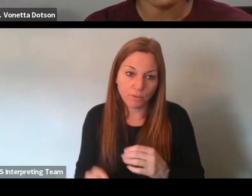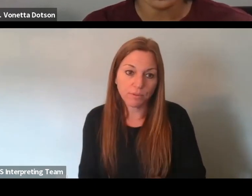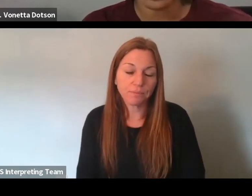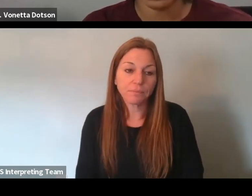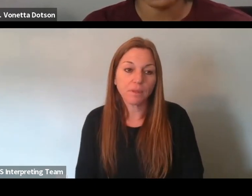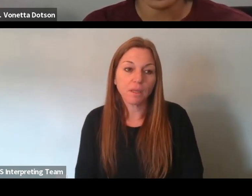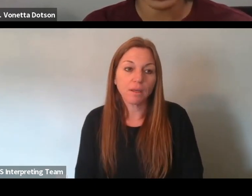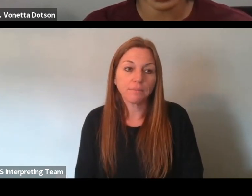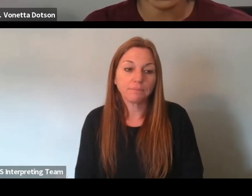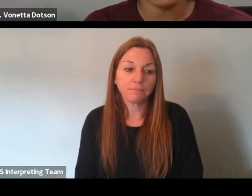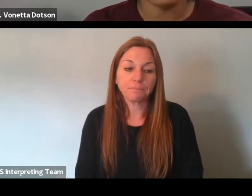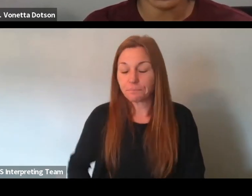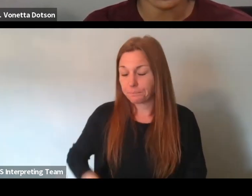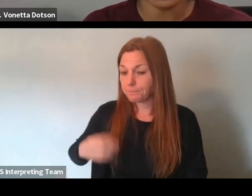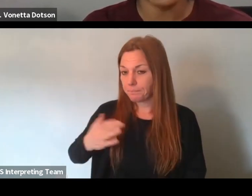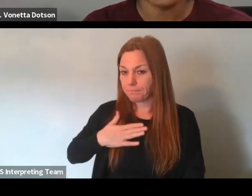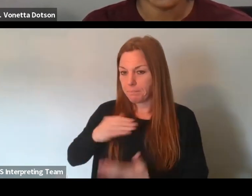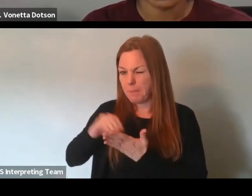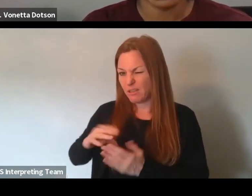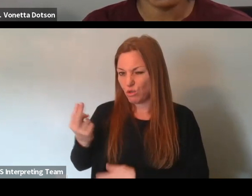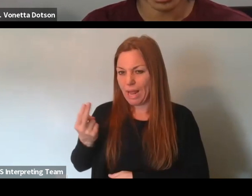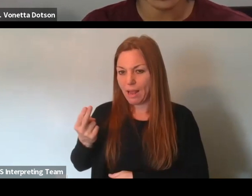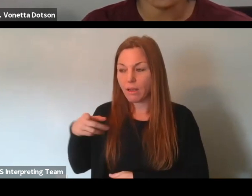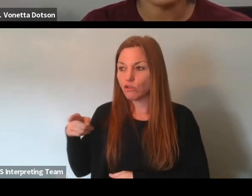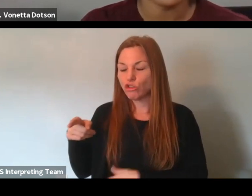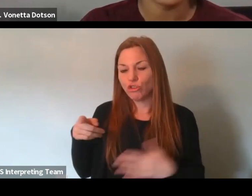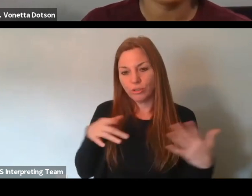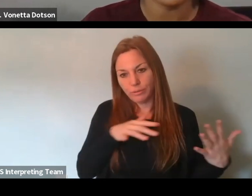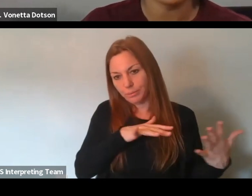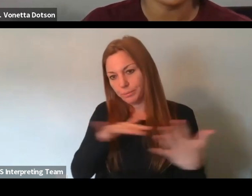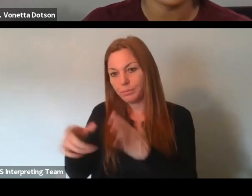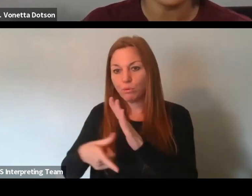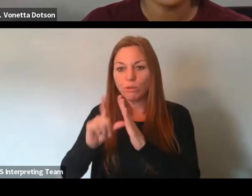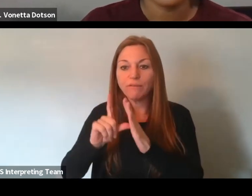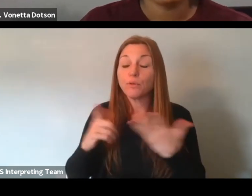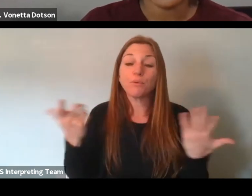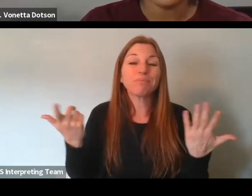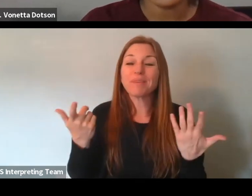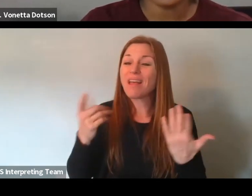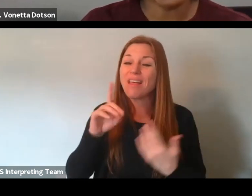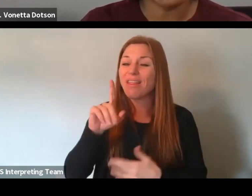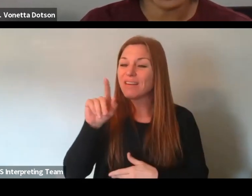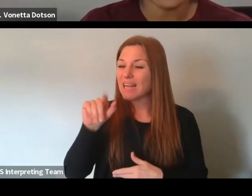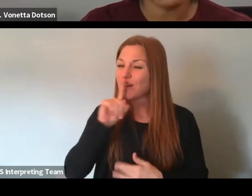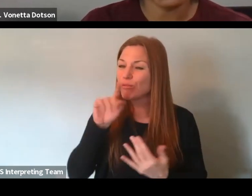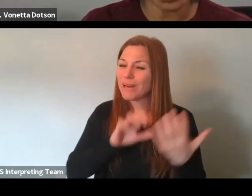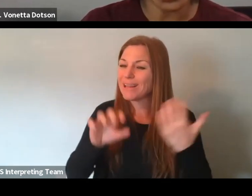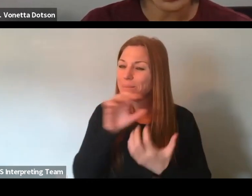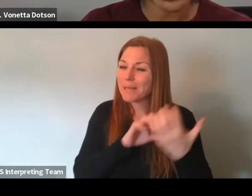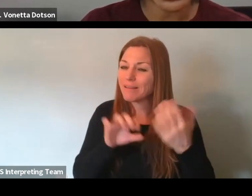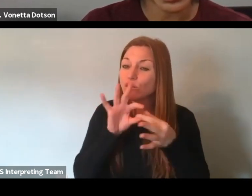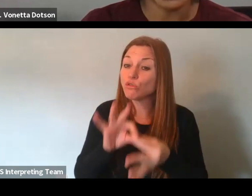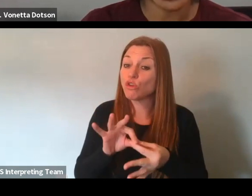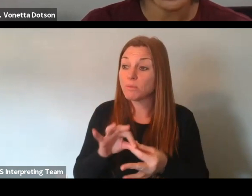the data on race differences was mixed, like whether or not there was a higher prevalence in Black older adults. But